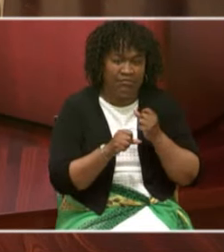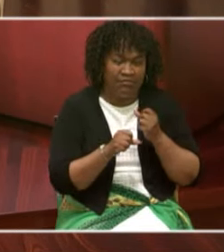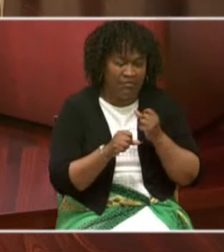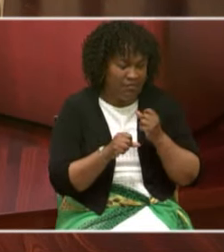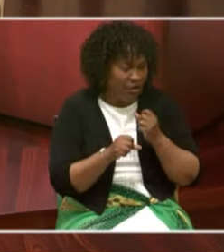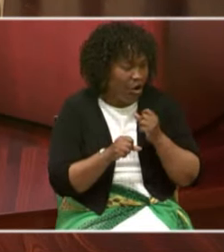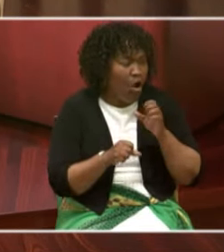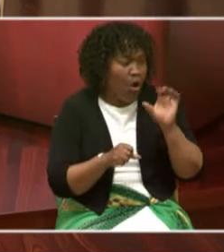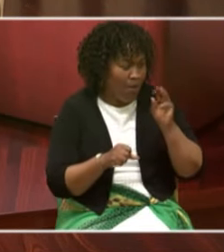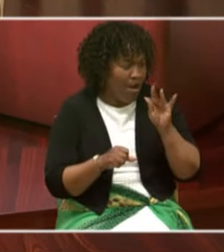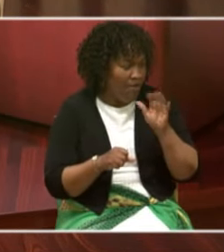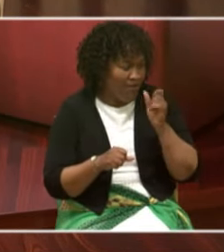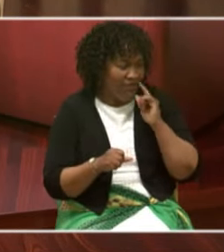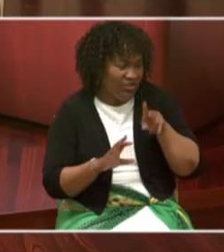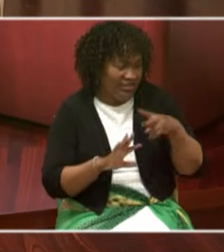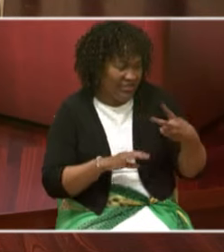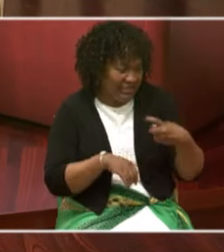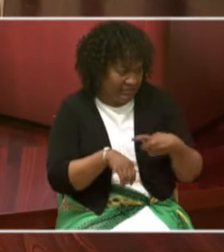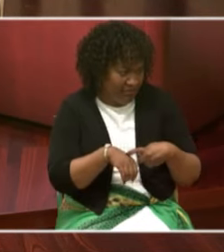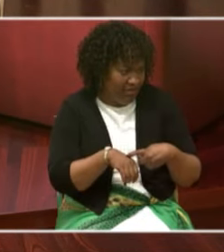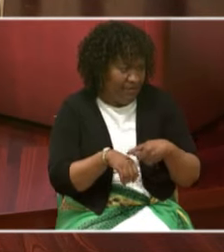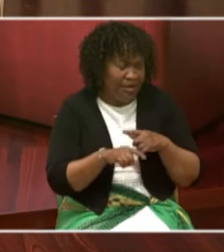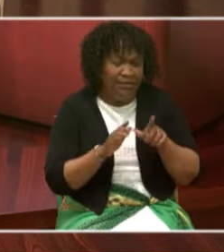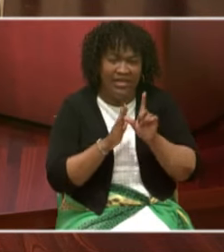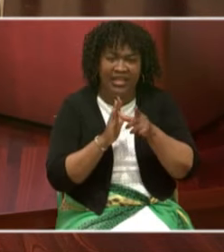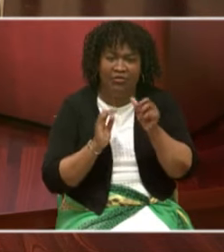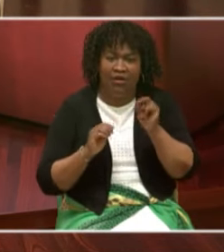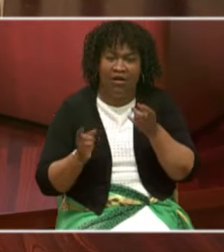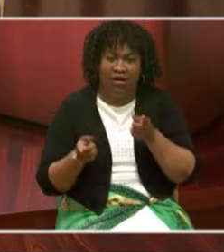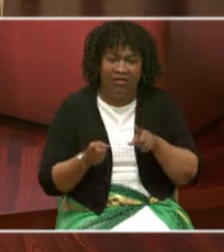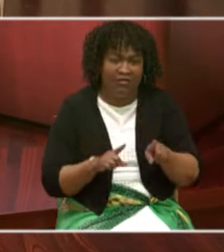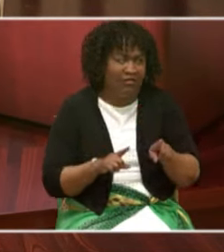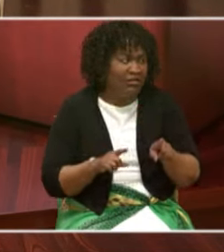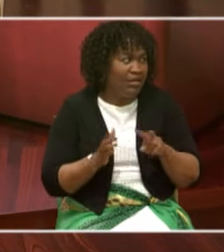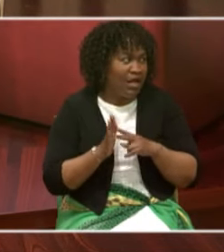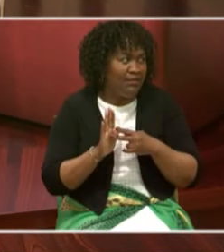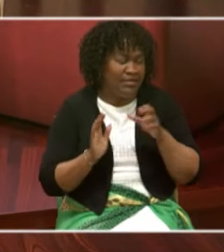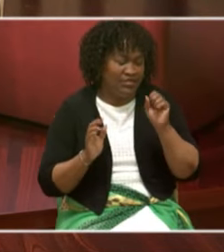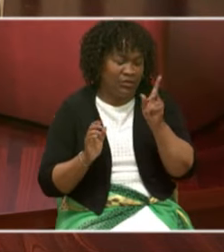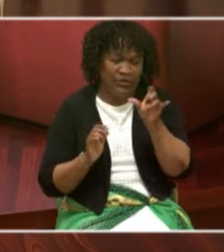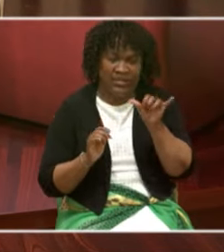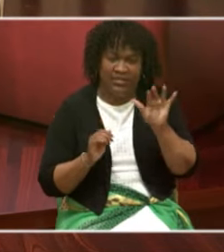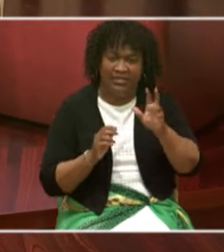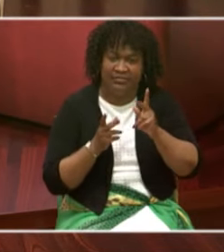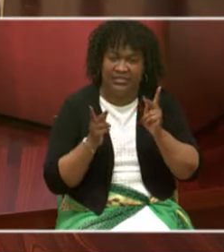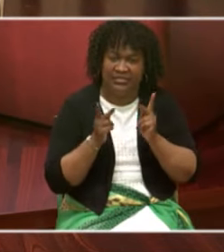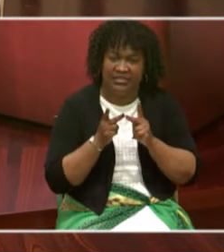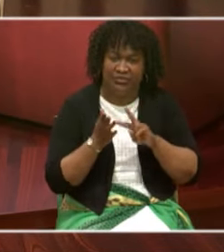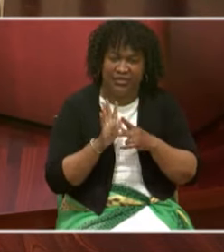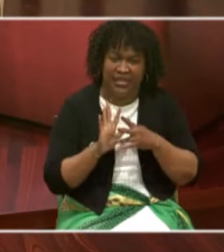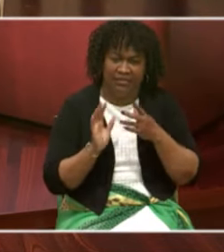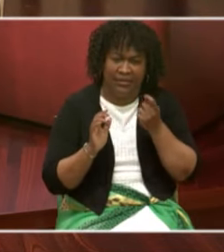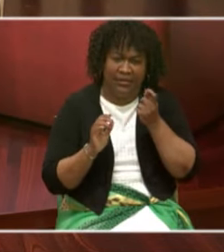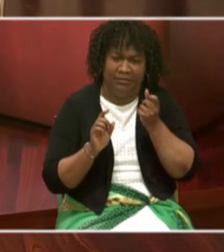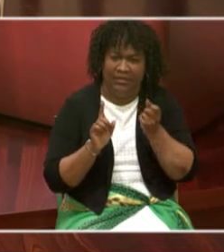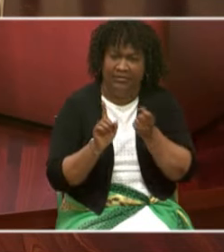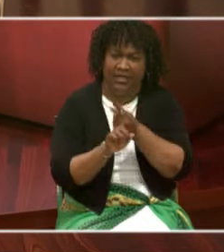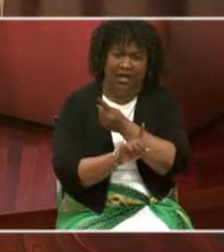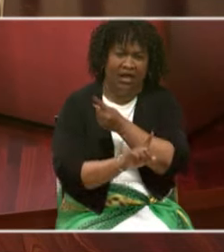love, to try to see every little child, every little baby, as someone that is innocent,